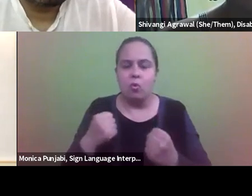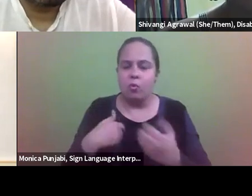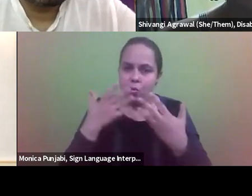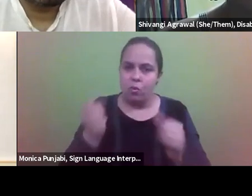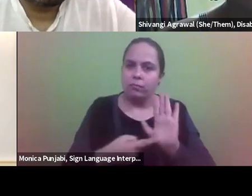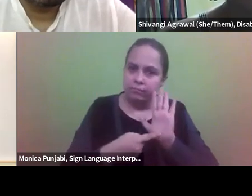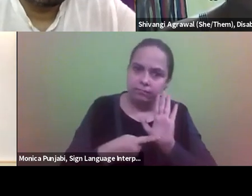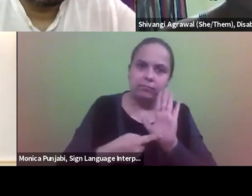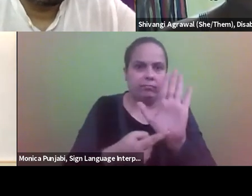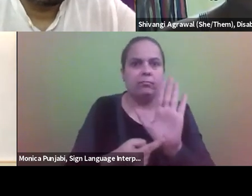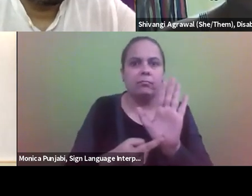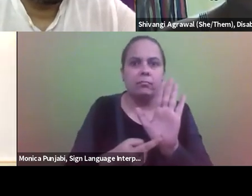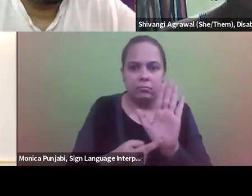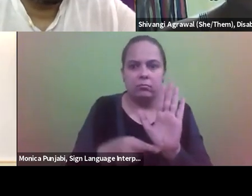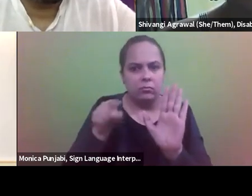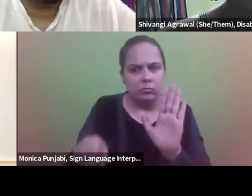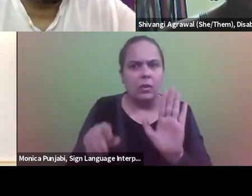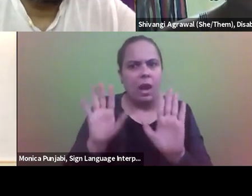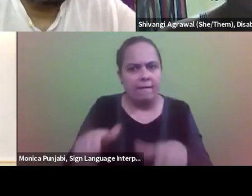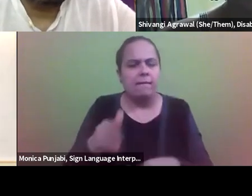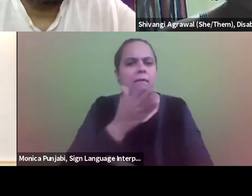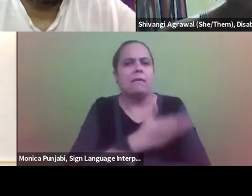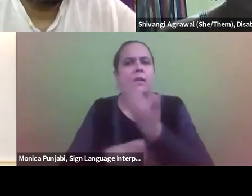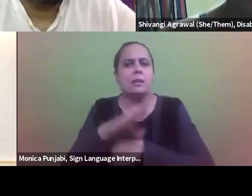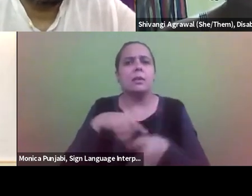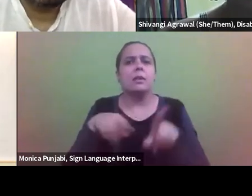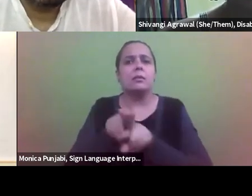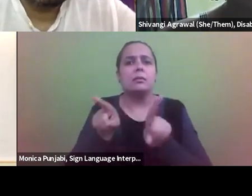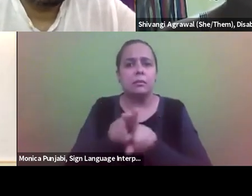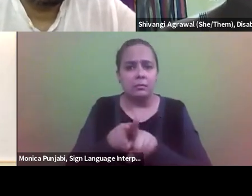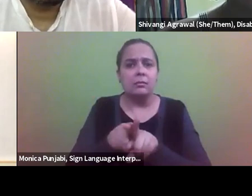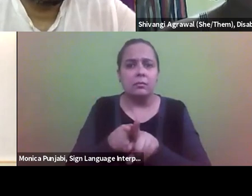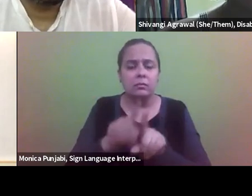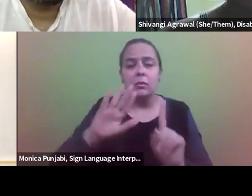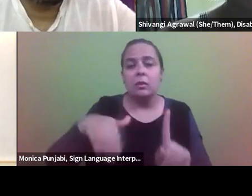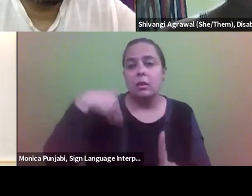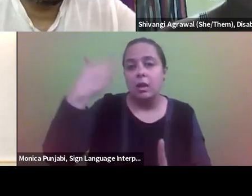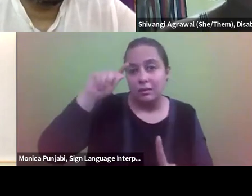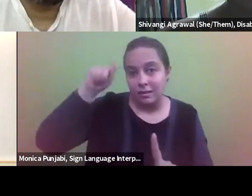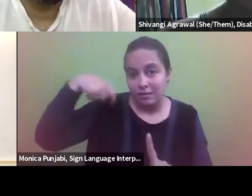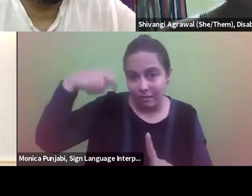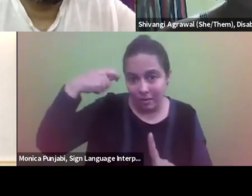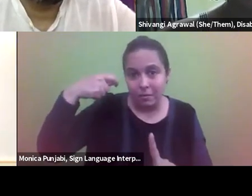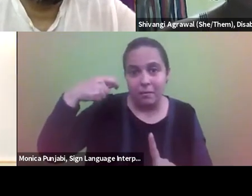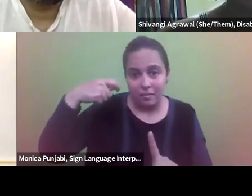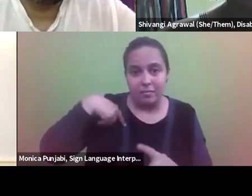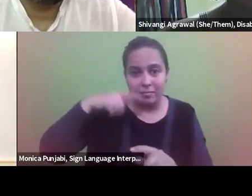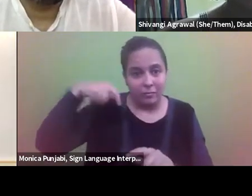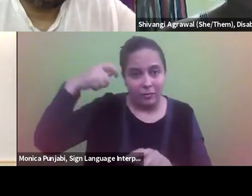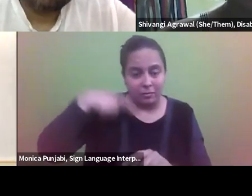opening um, a conversation about disability in the mainstream in my next film, because I think it's very imperative to talk about that as